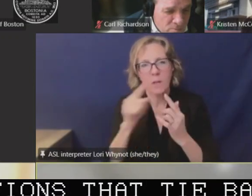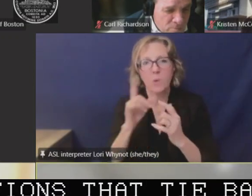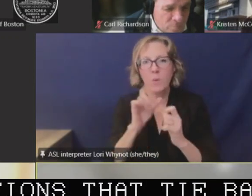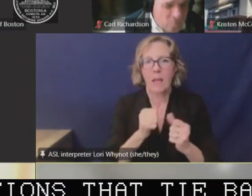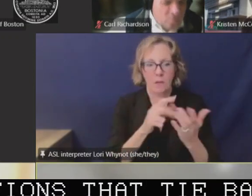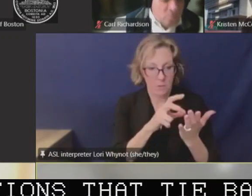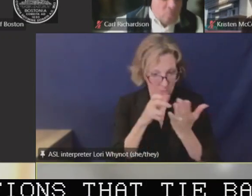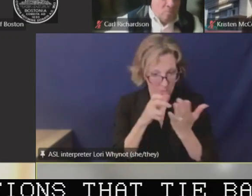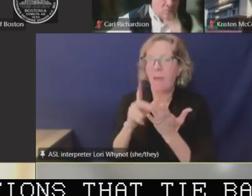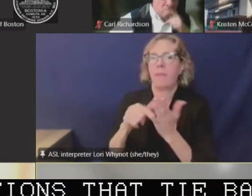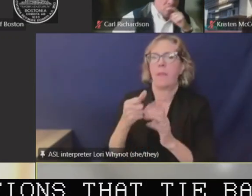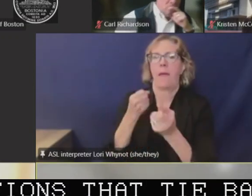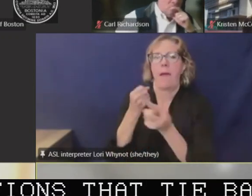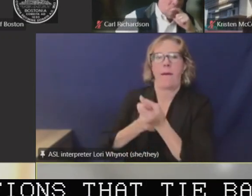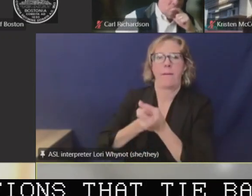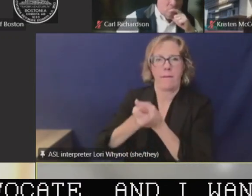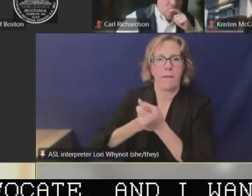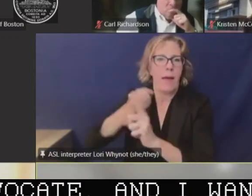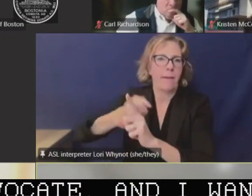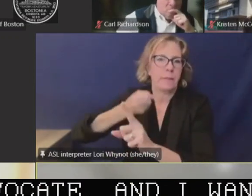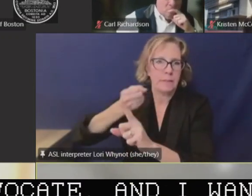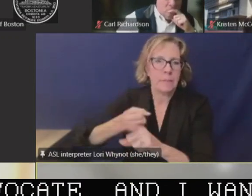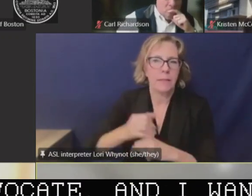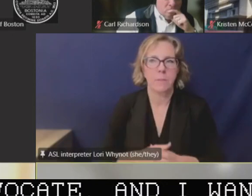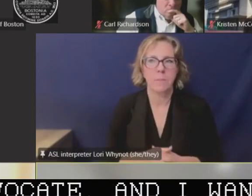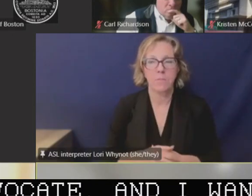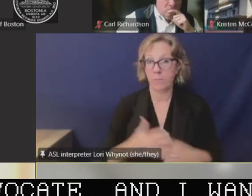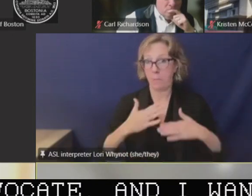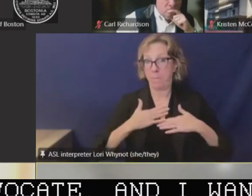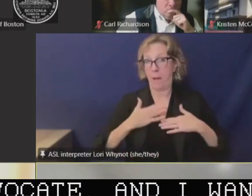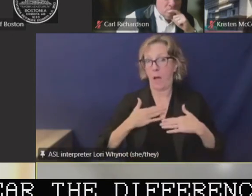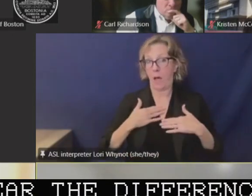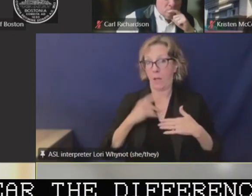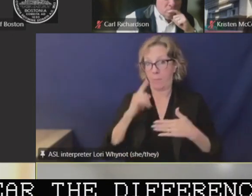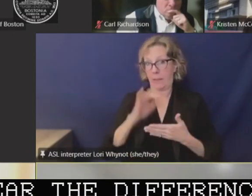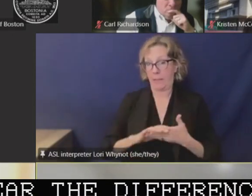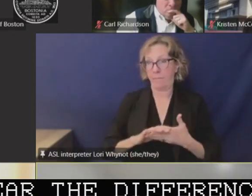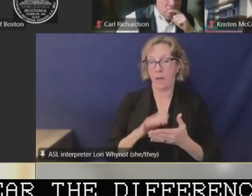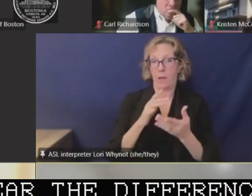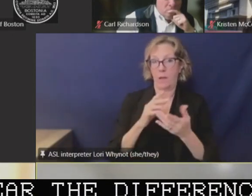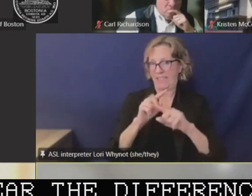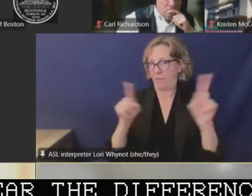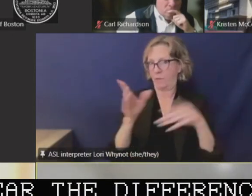that I believe in advocacy versus